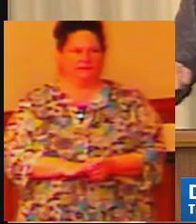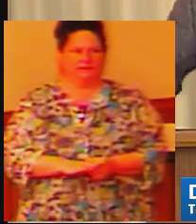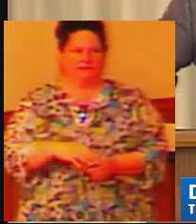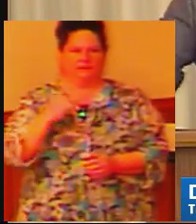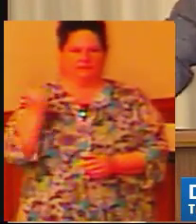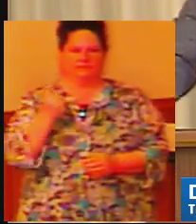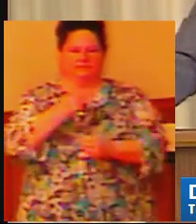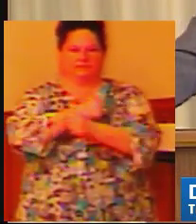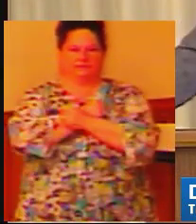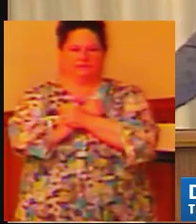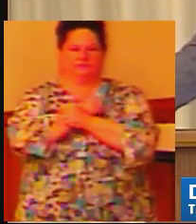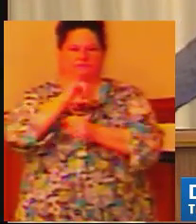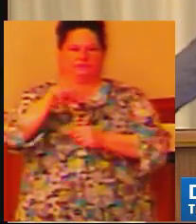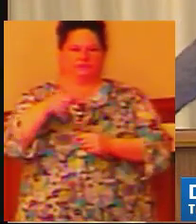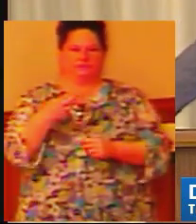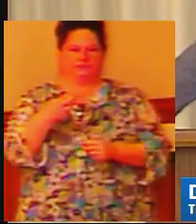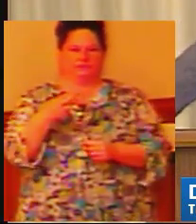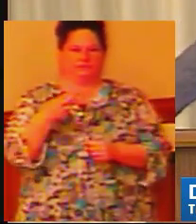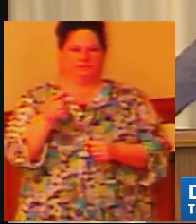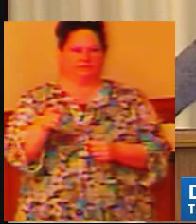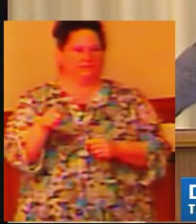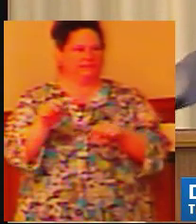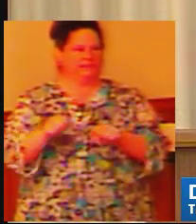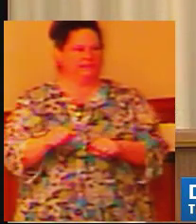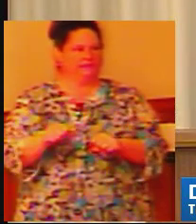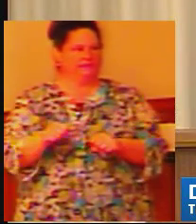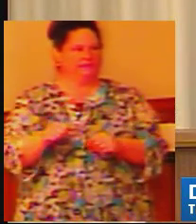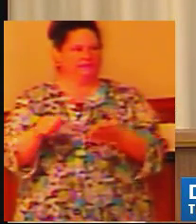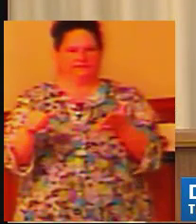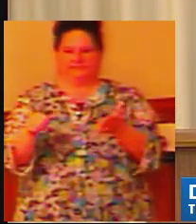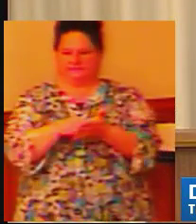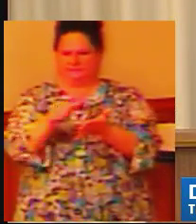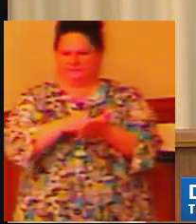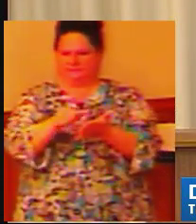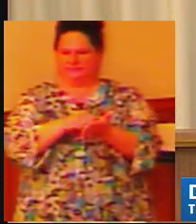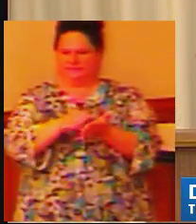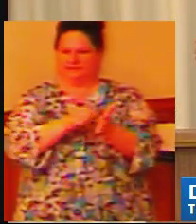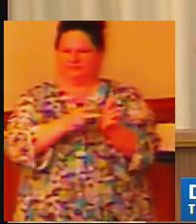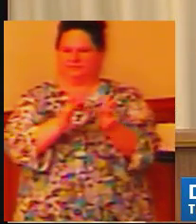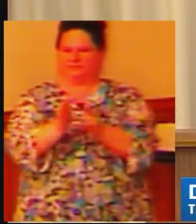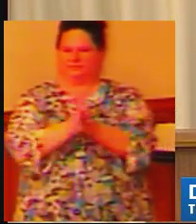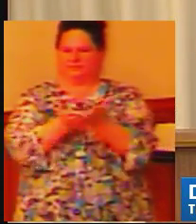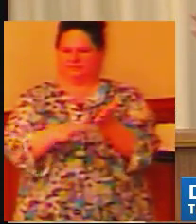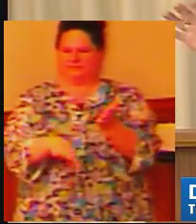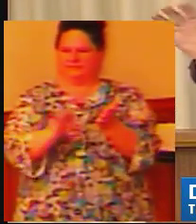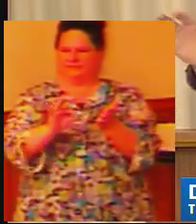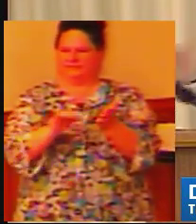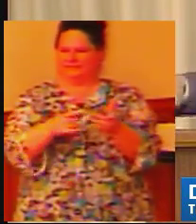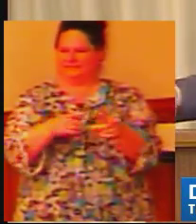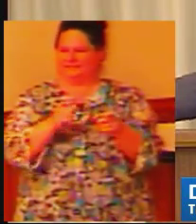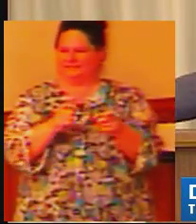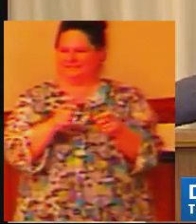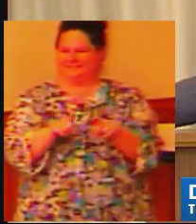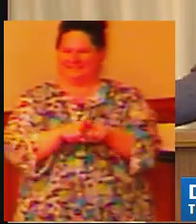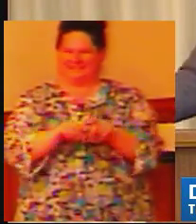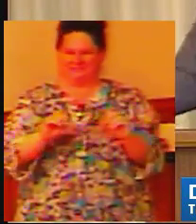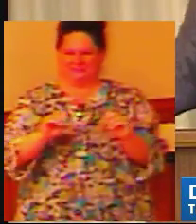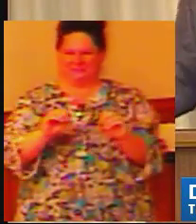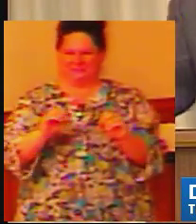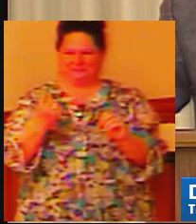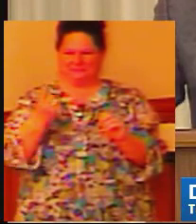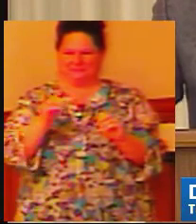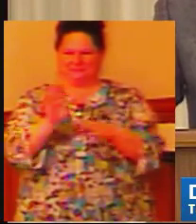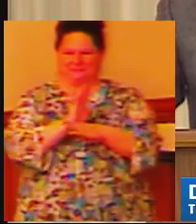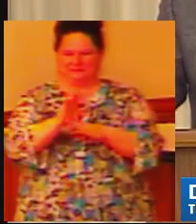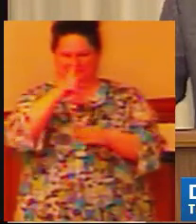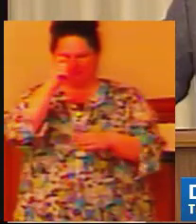Always loved Josh. He would he could spin through his Bible and find this stuff like nobody's business. Because